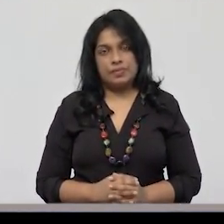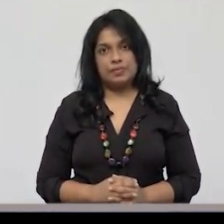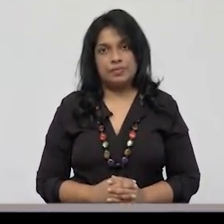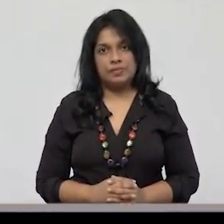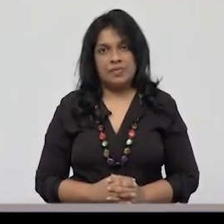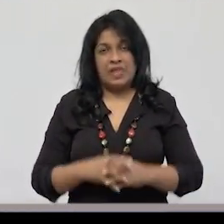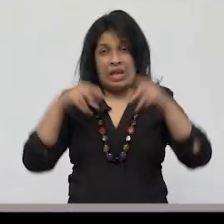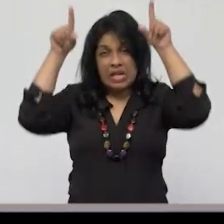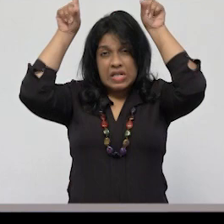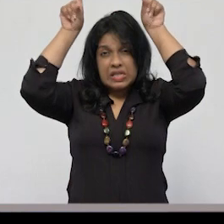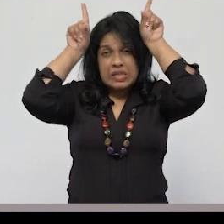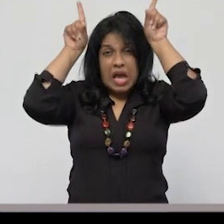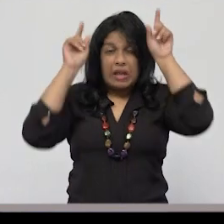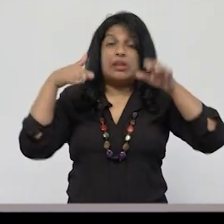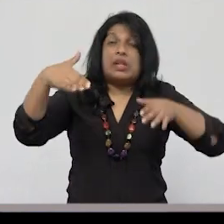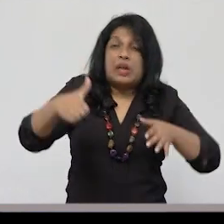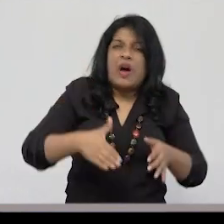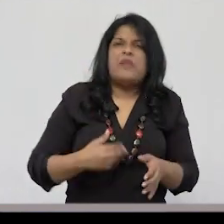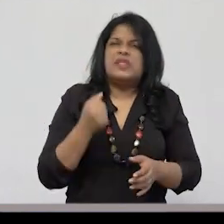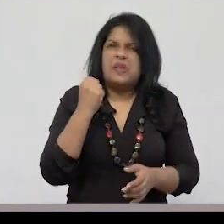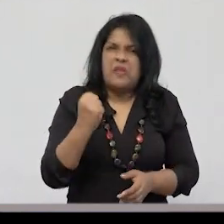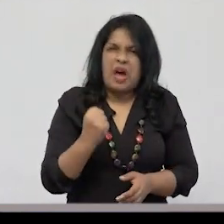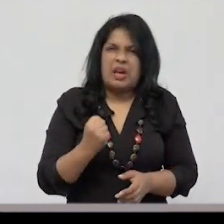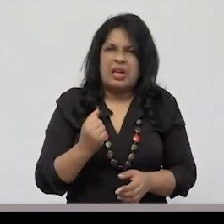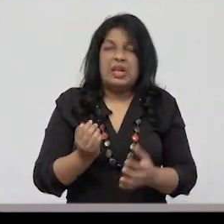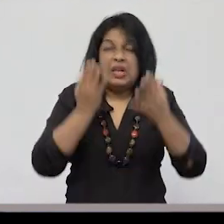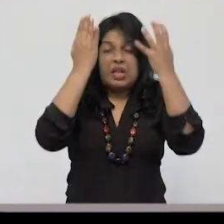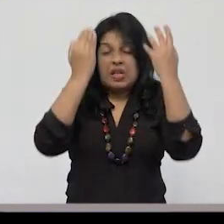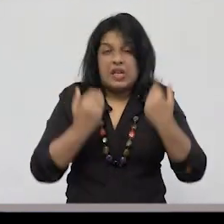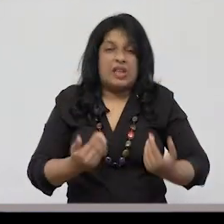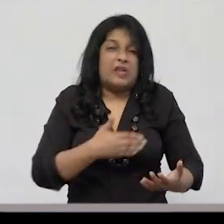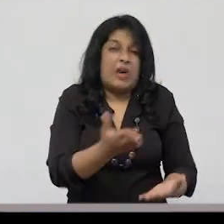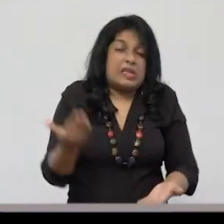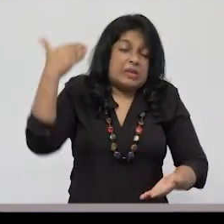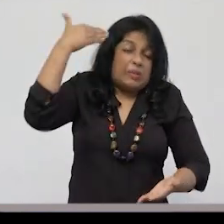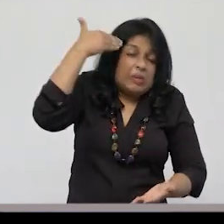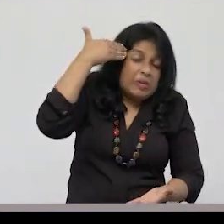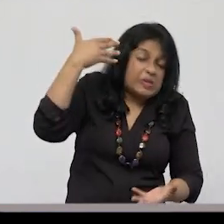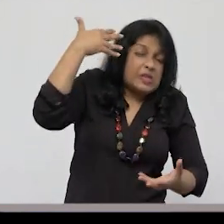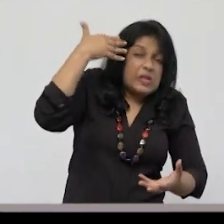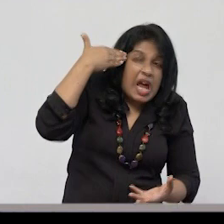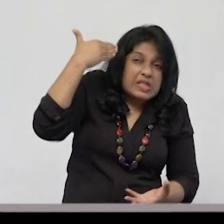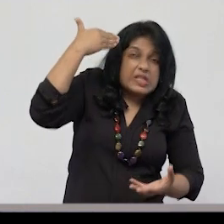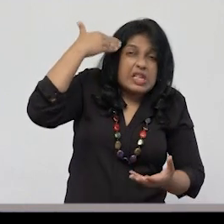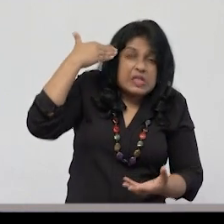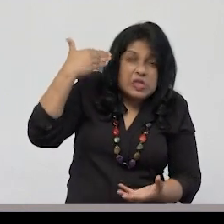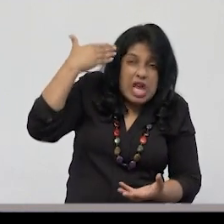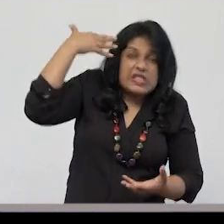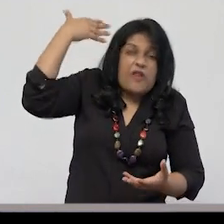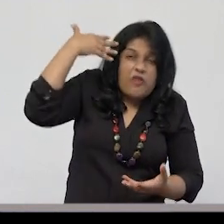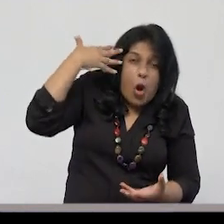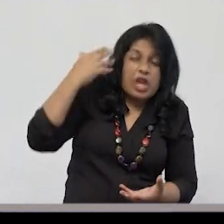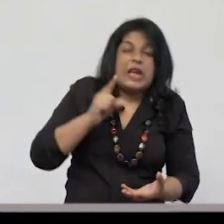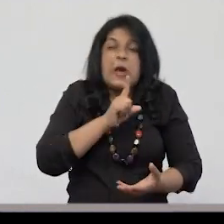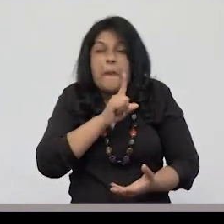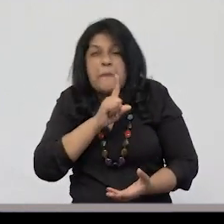days, he used a lot of tools in time, is to take away your rest. He's robbing your